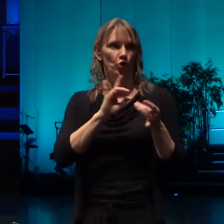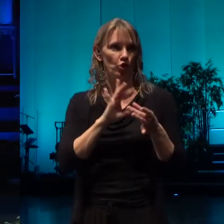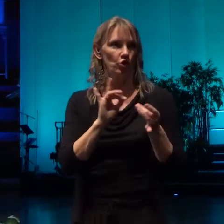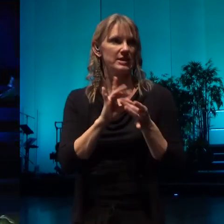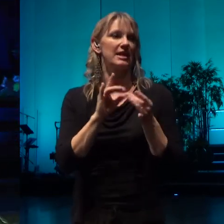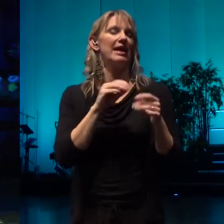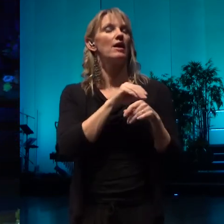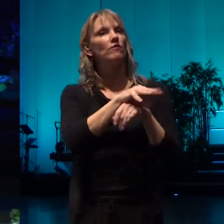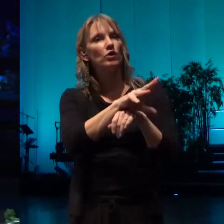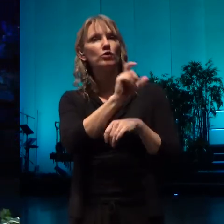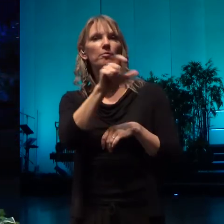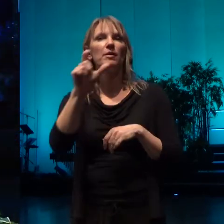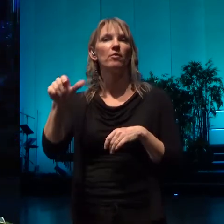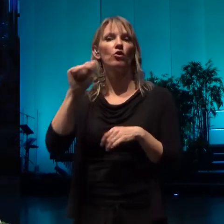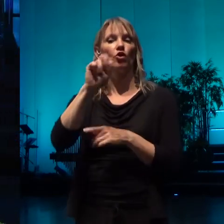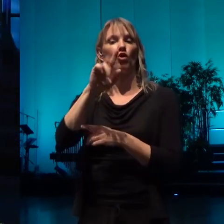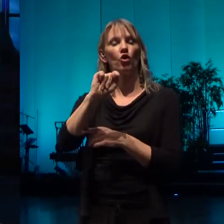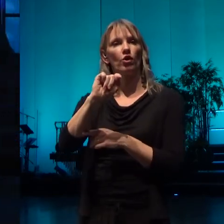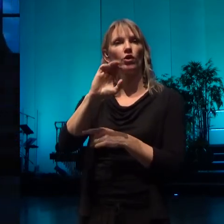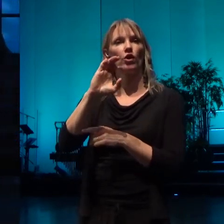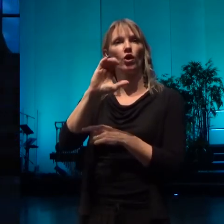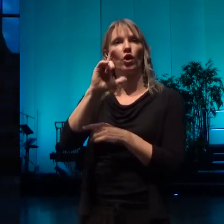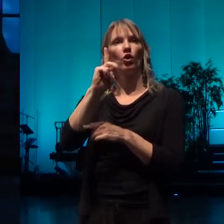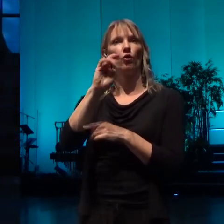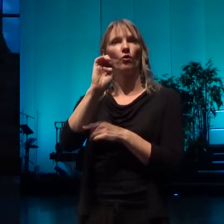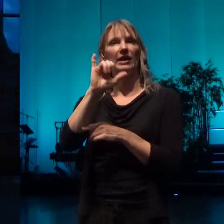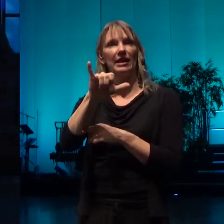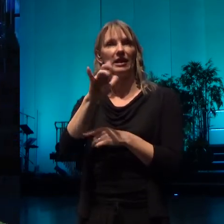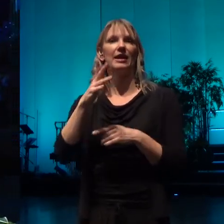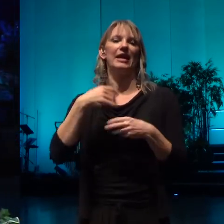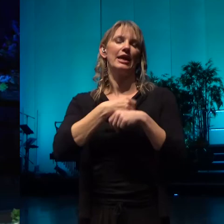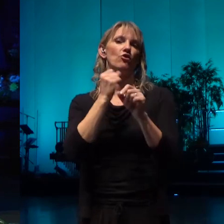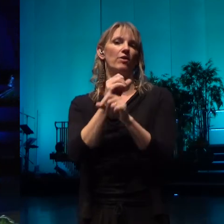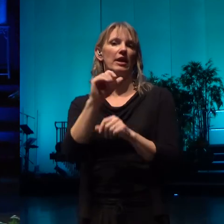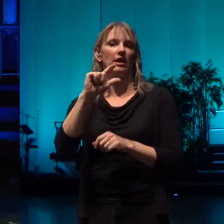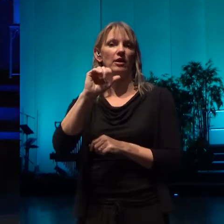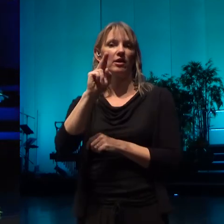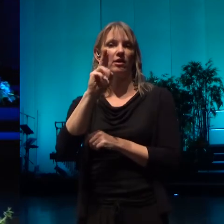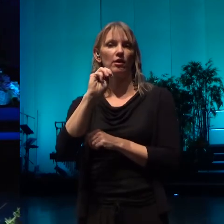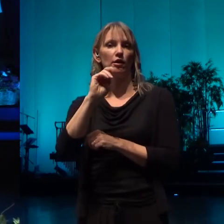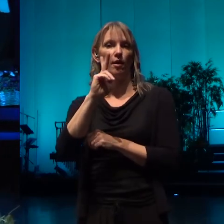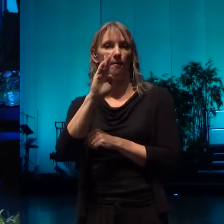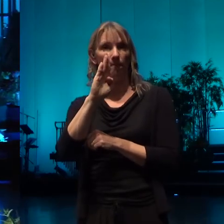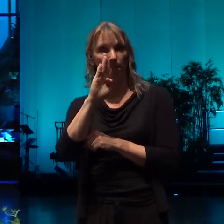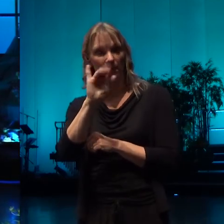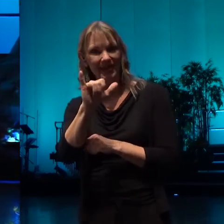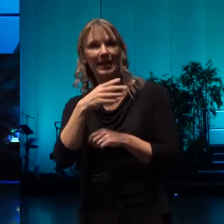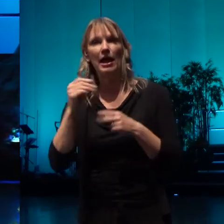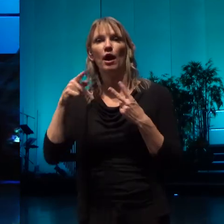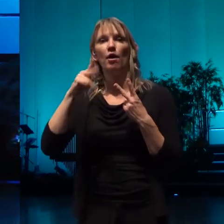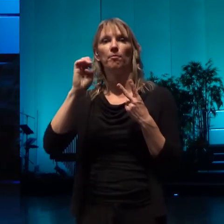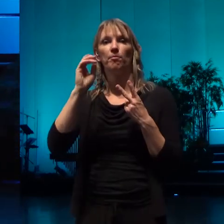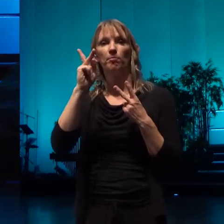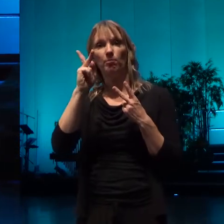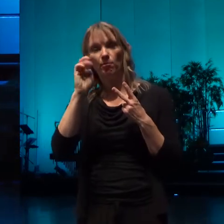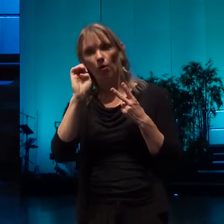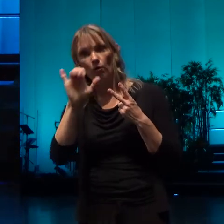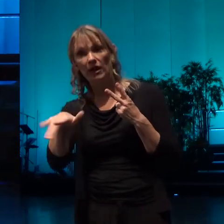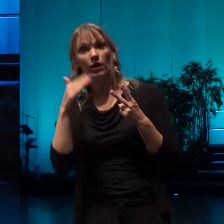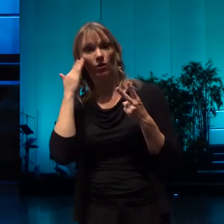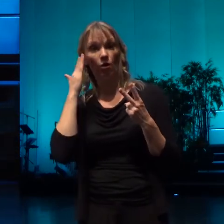influential to a guy named Art Clokey, who invented a character called Gumby, and his friend Pokey. He needed to add 2 friends to them, and you know what their names